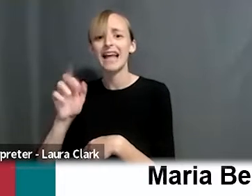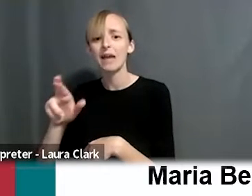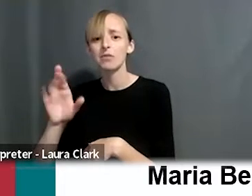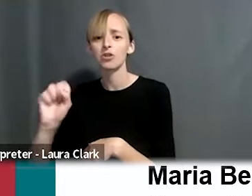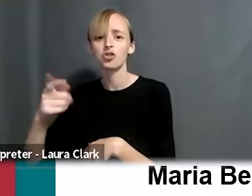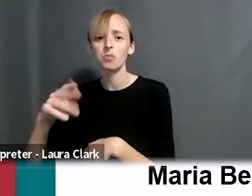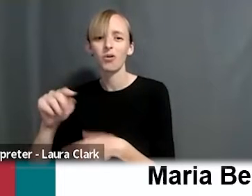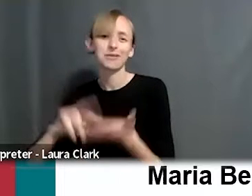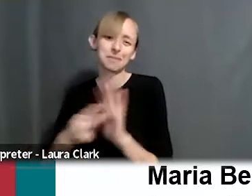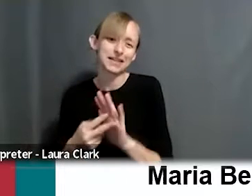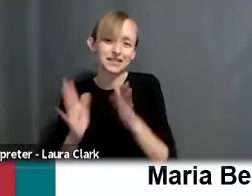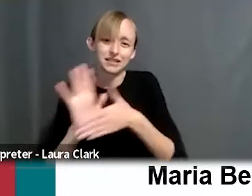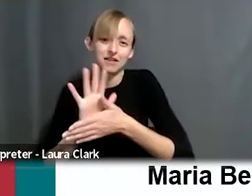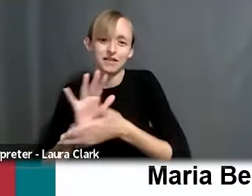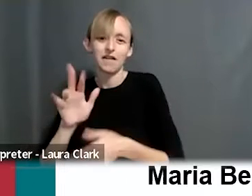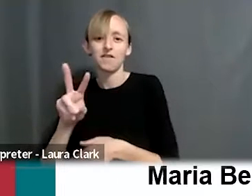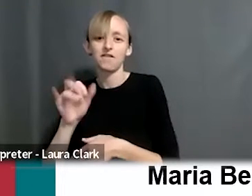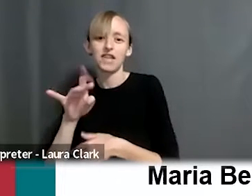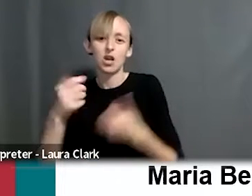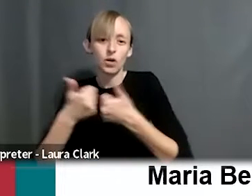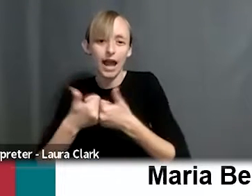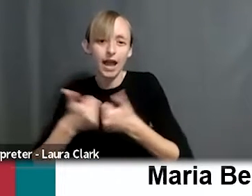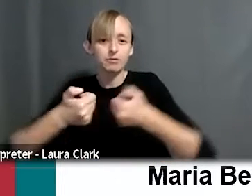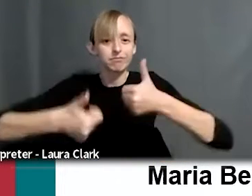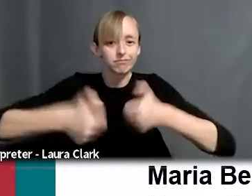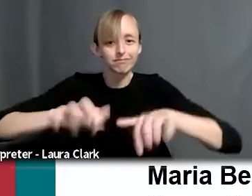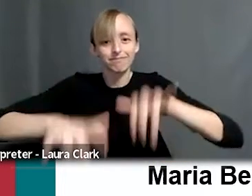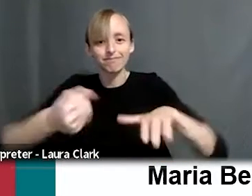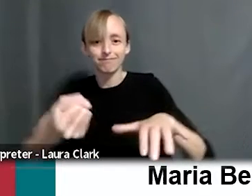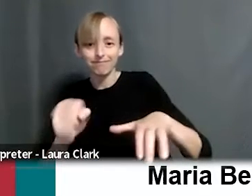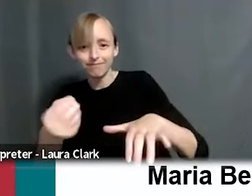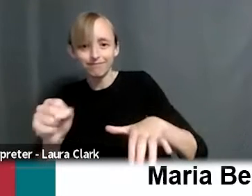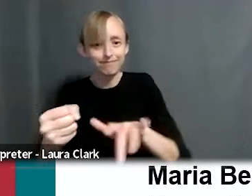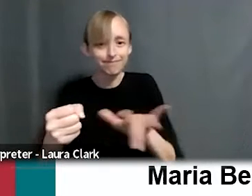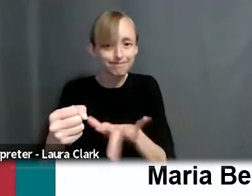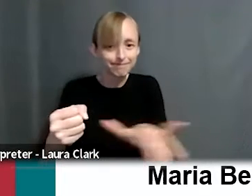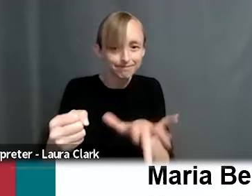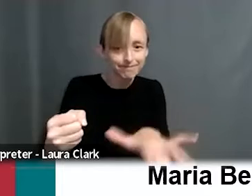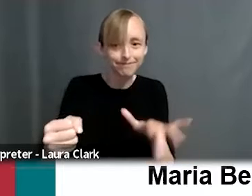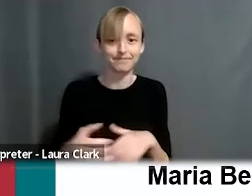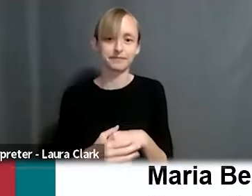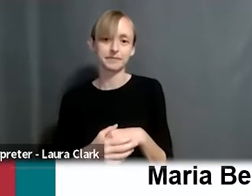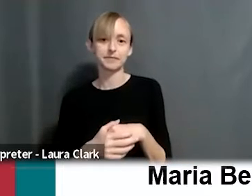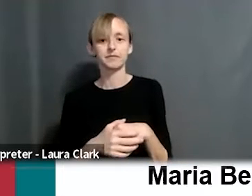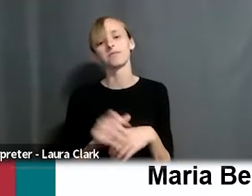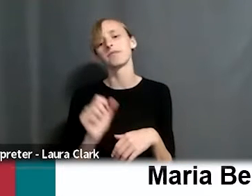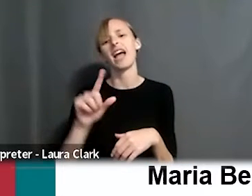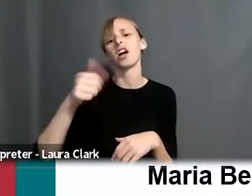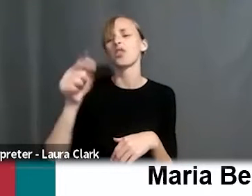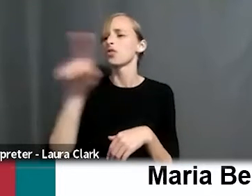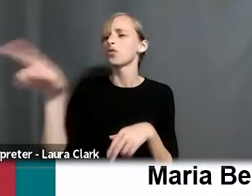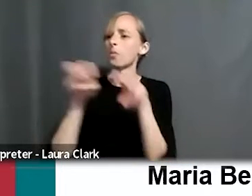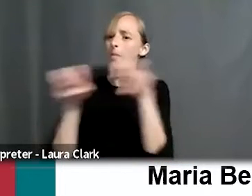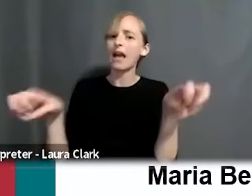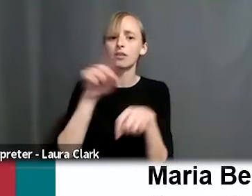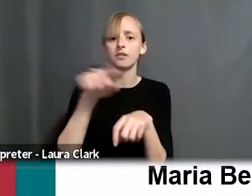So I guess I'll ask a couple of the other panelists. When you're, say,